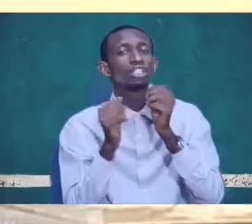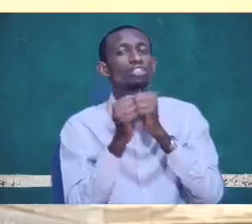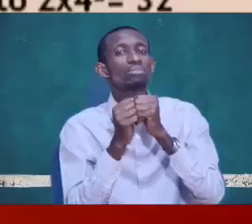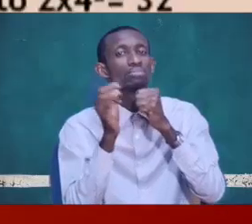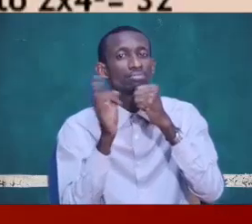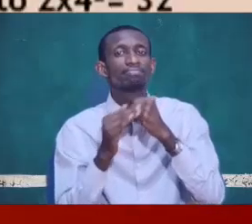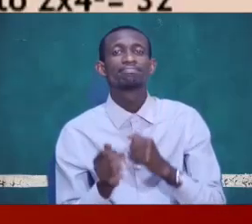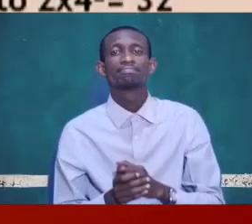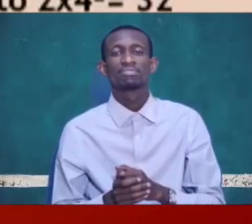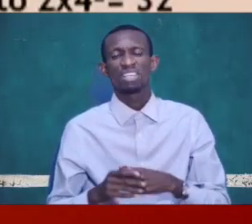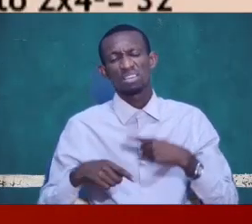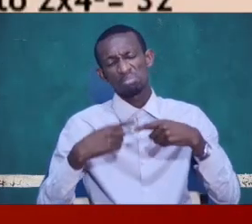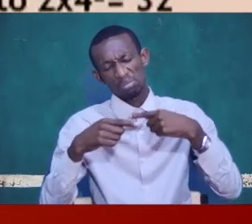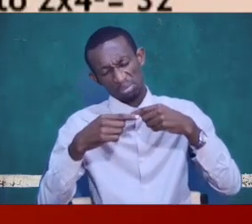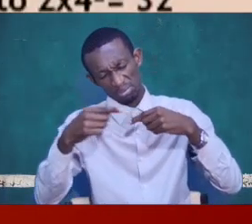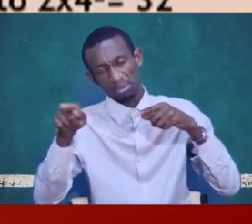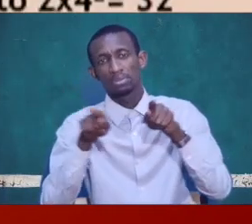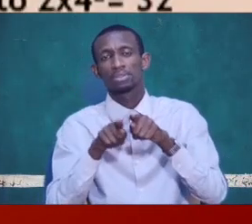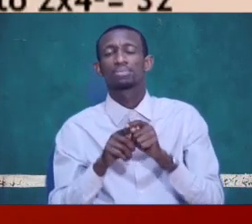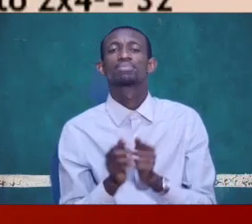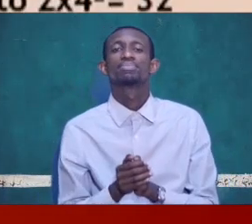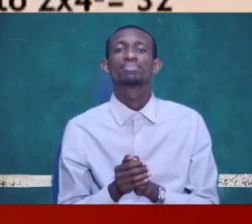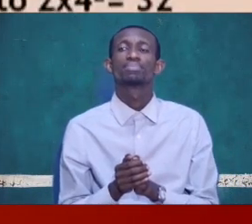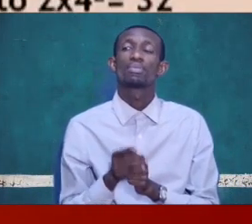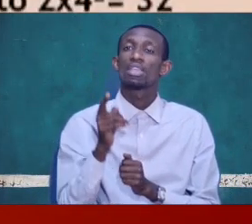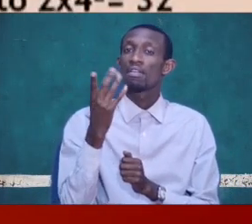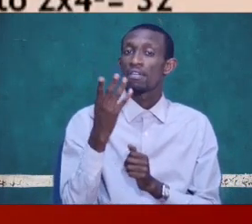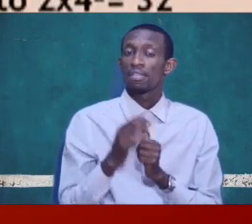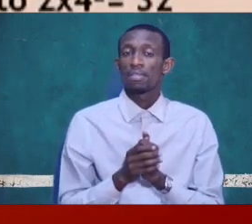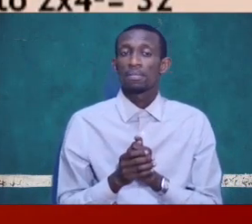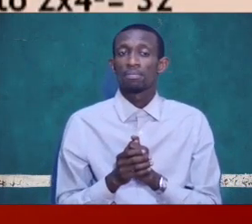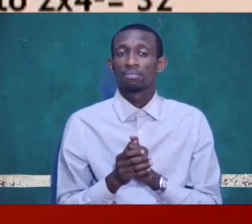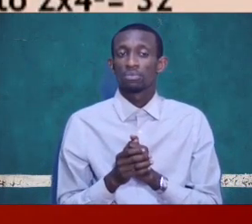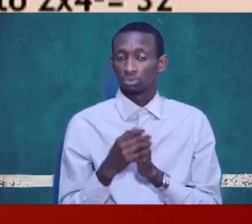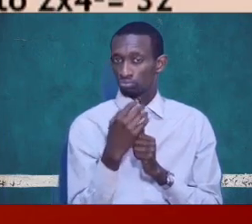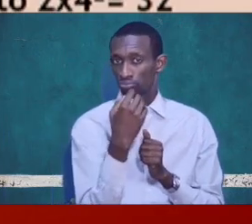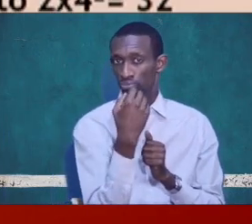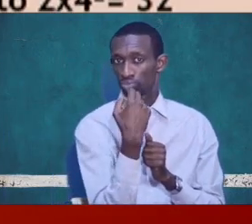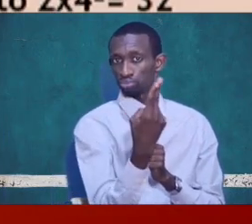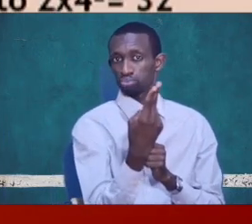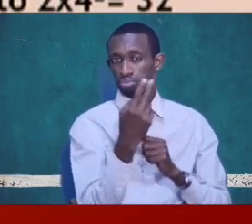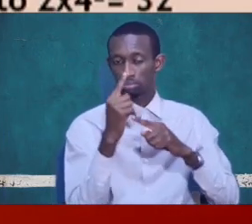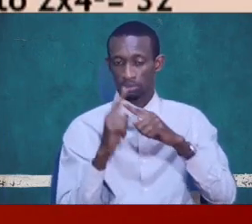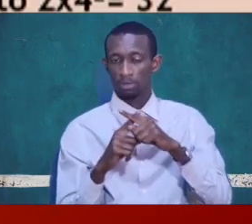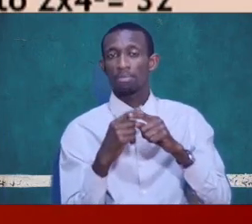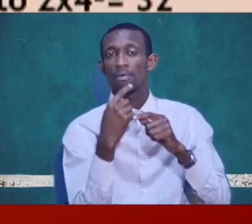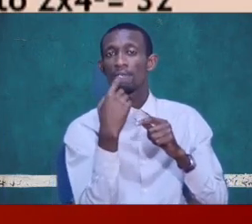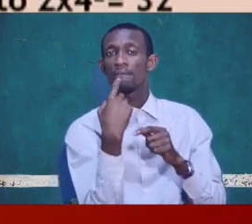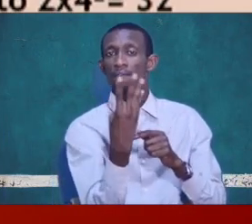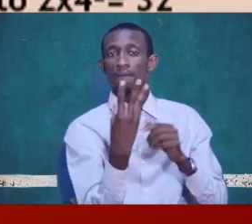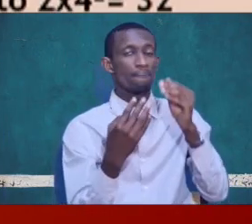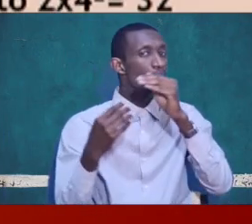For the fourth, it is here in the table. We have 2 times 4 squared, and that will